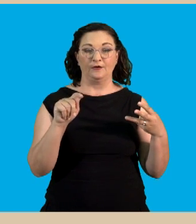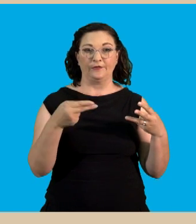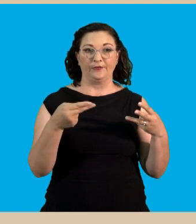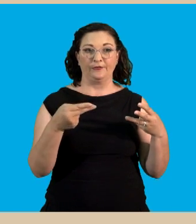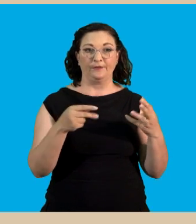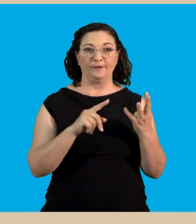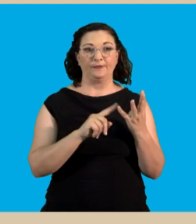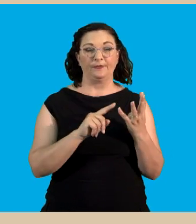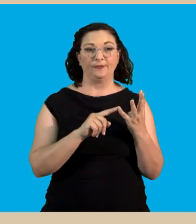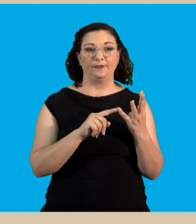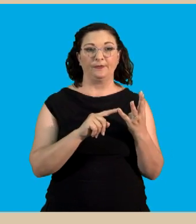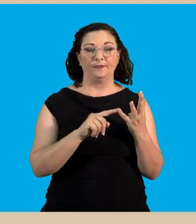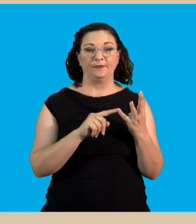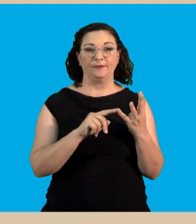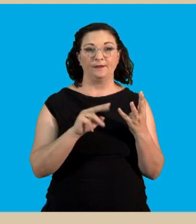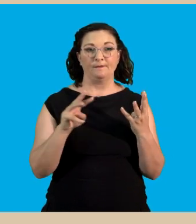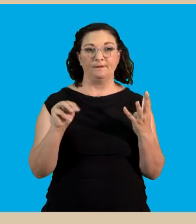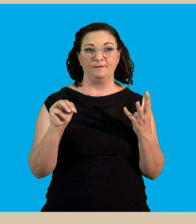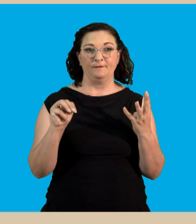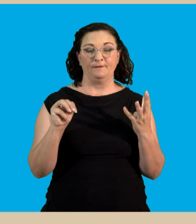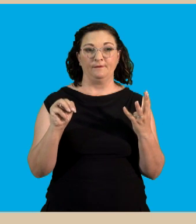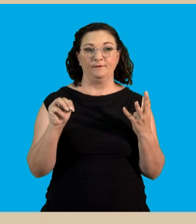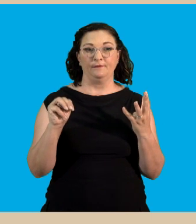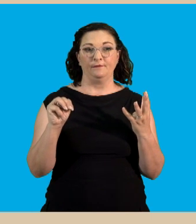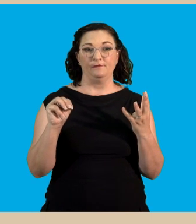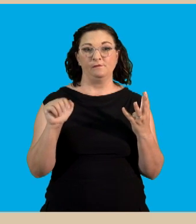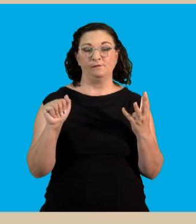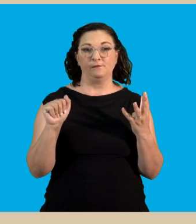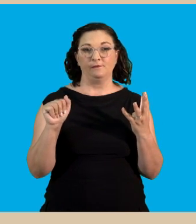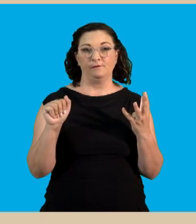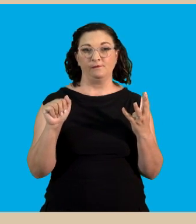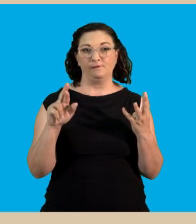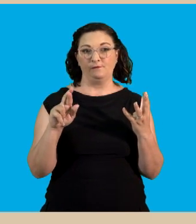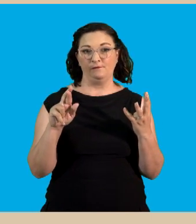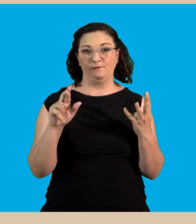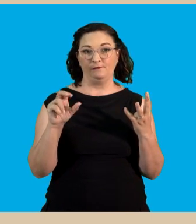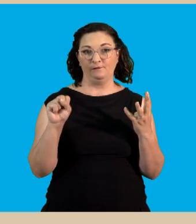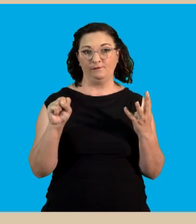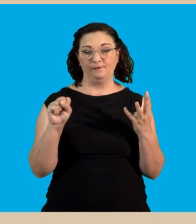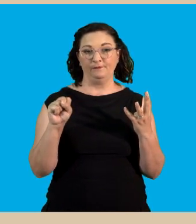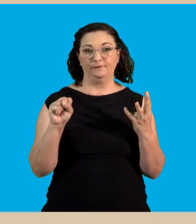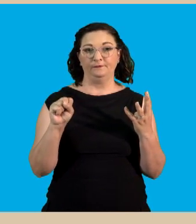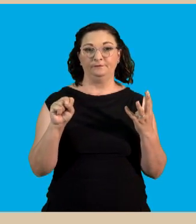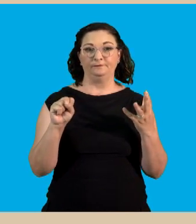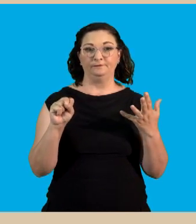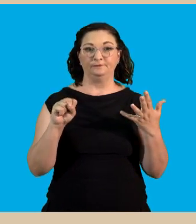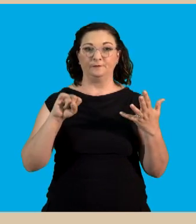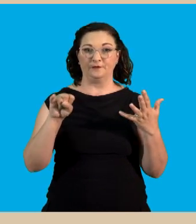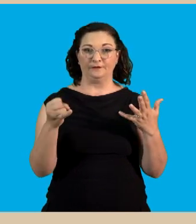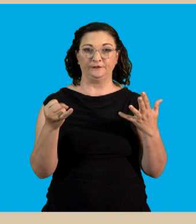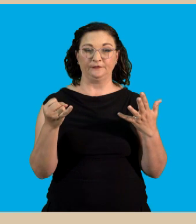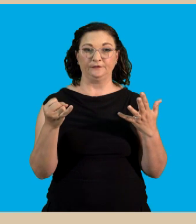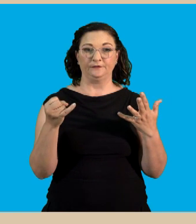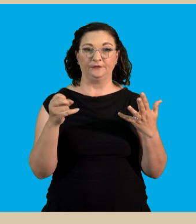okay, and then mother there, capital letter M, represents the Mars, and then just